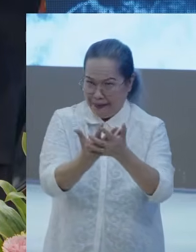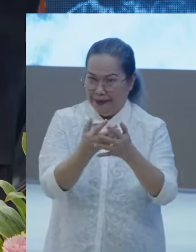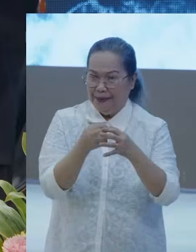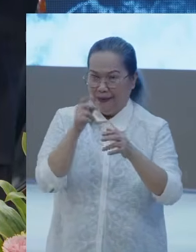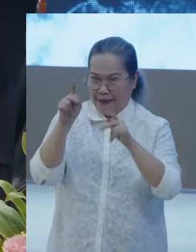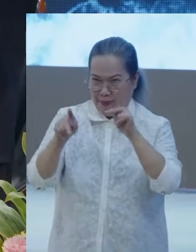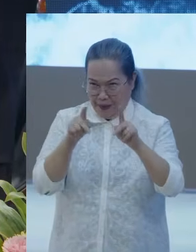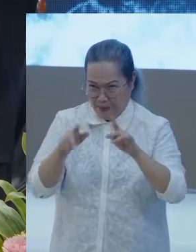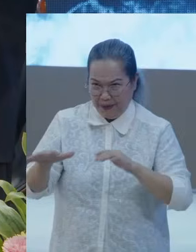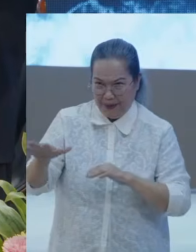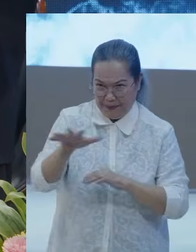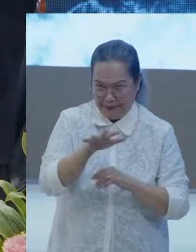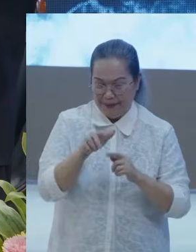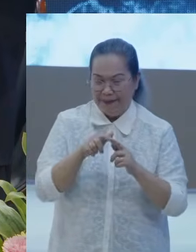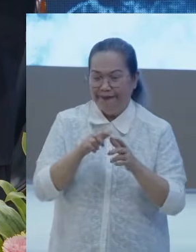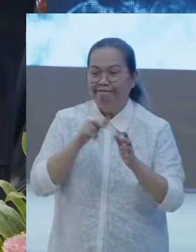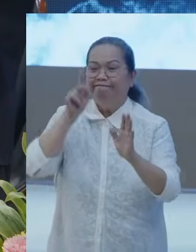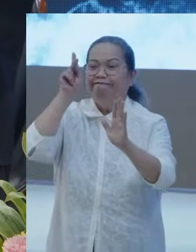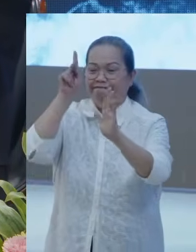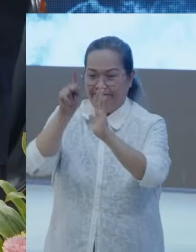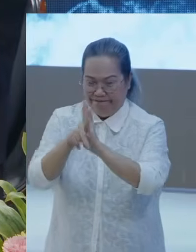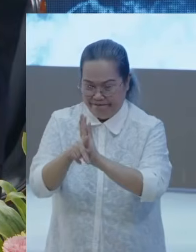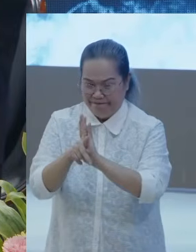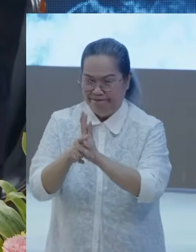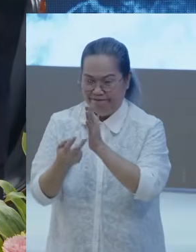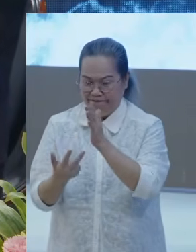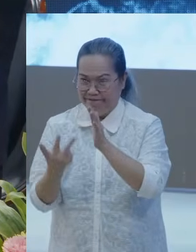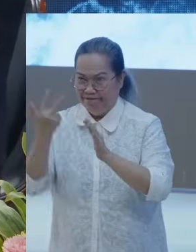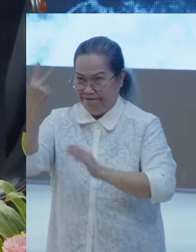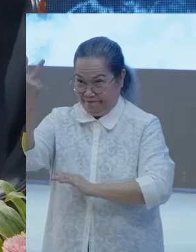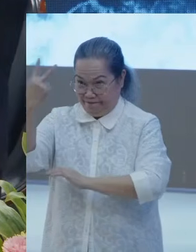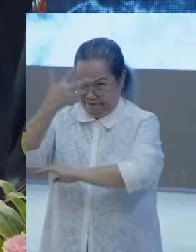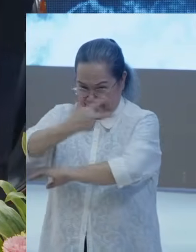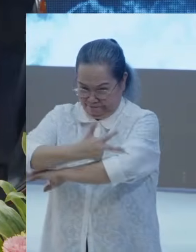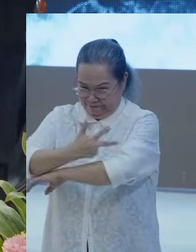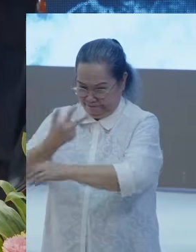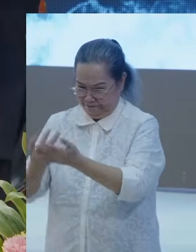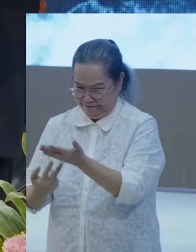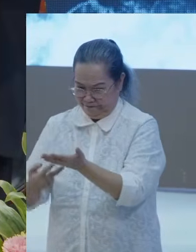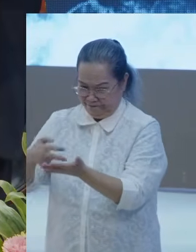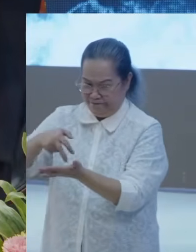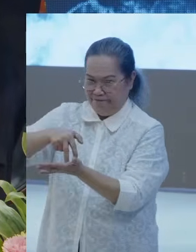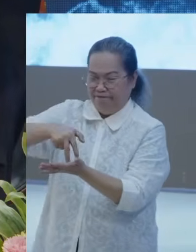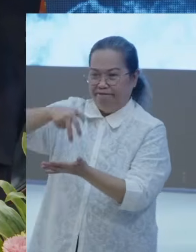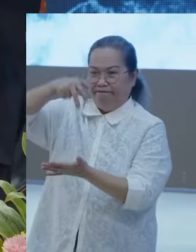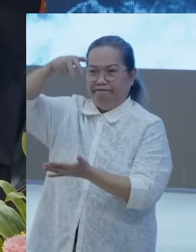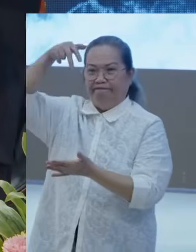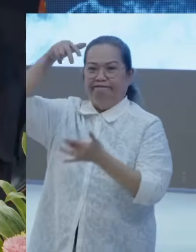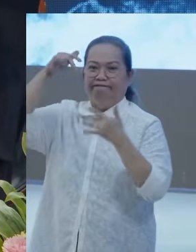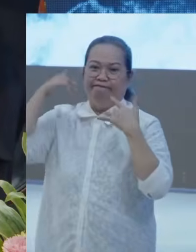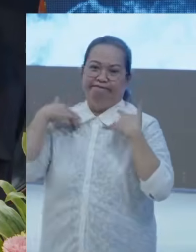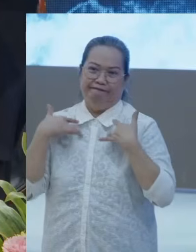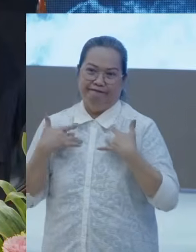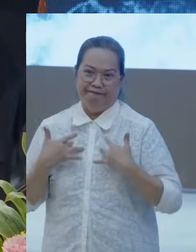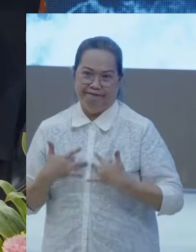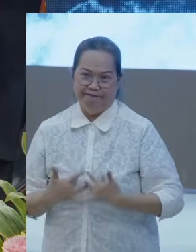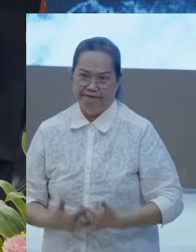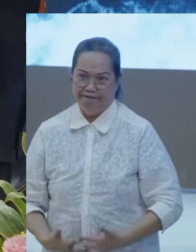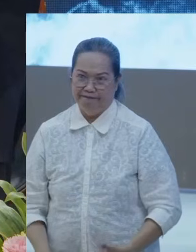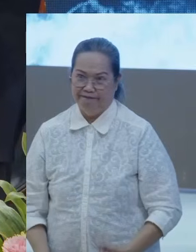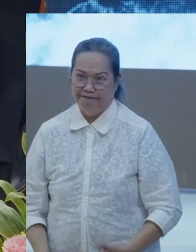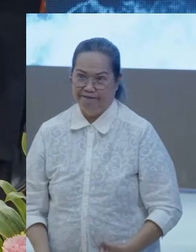men, and they will kill him, and he will be raised on the third day, and they were greatly distressed. Yung mga alagad